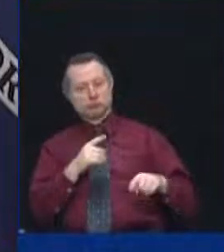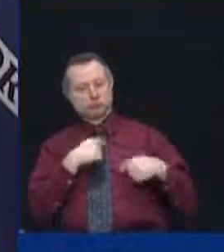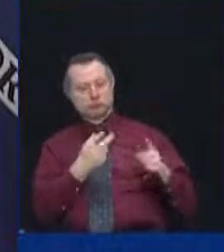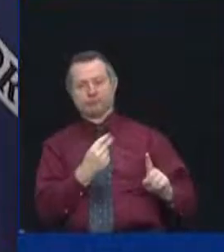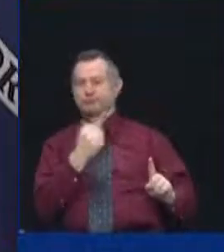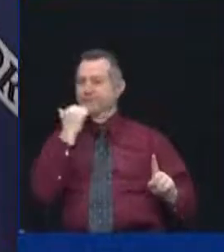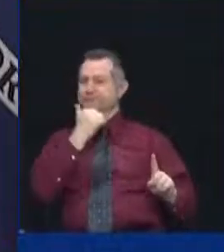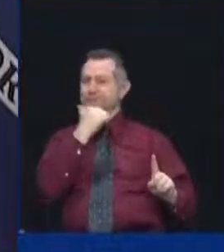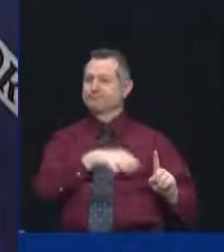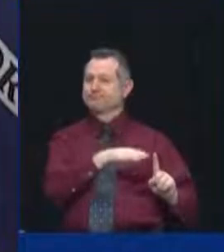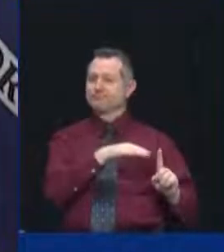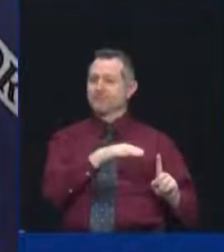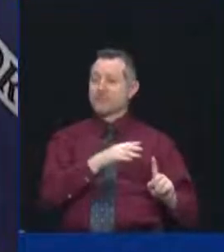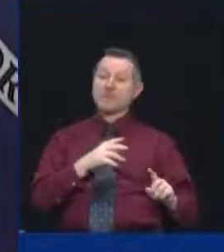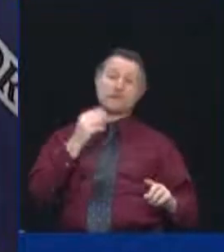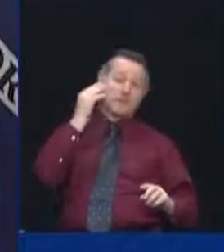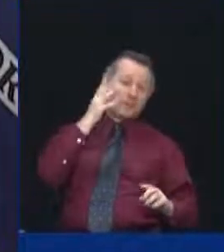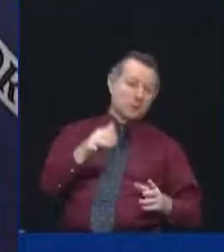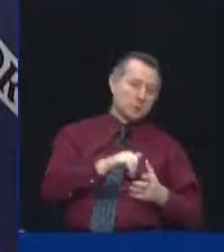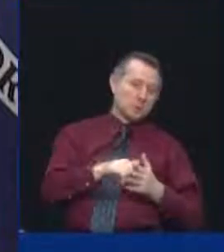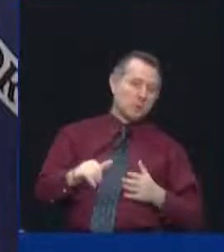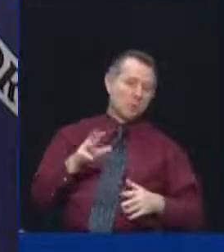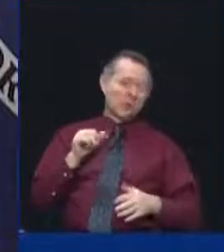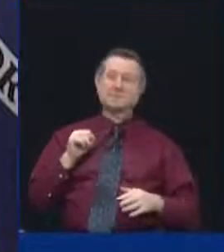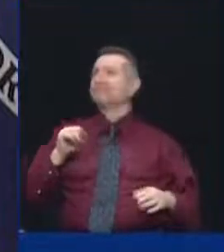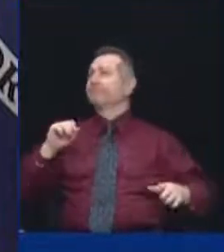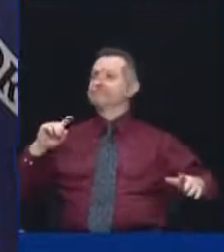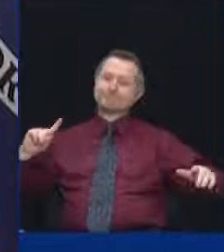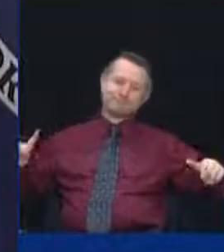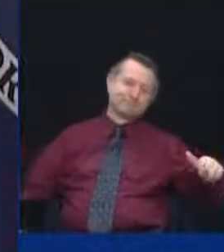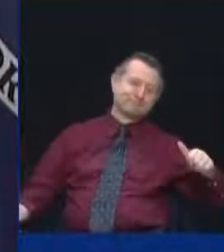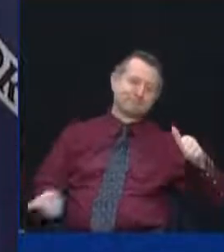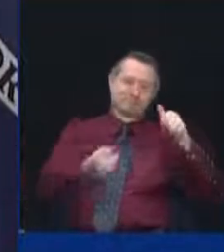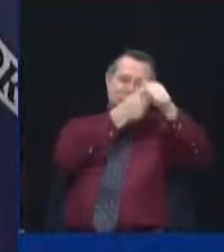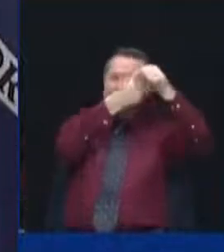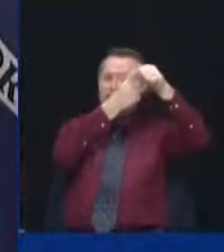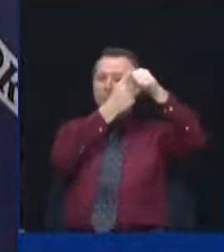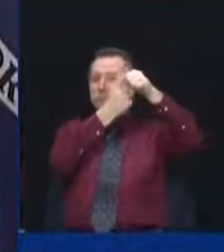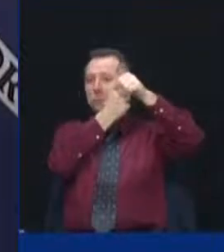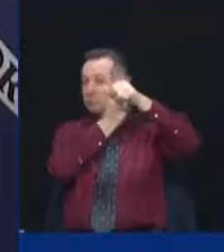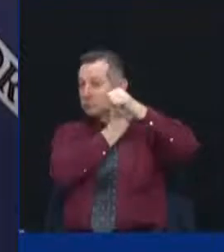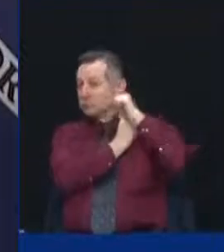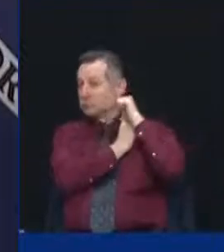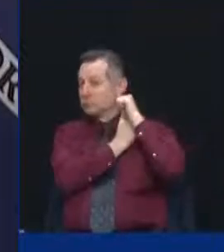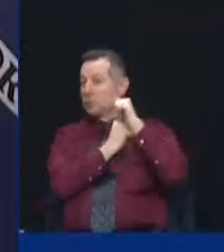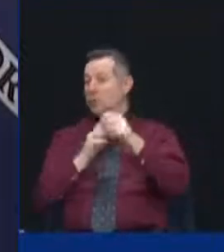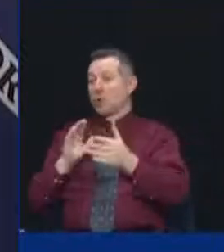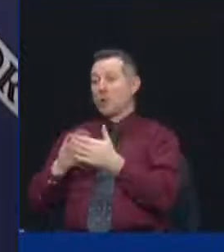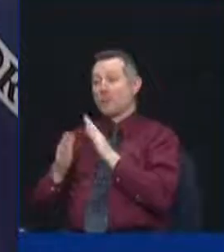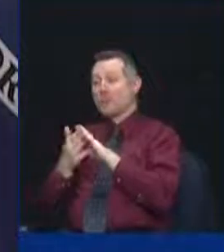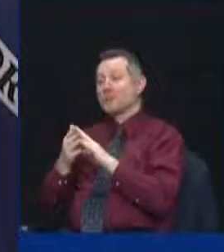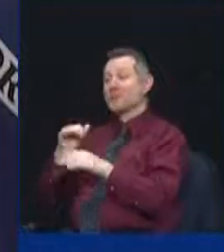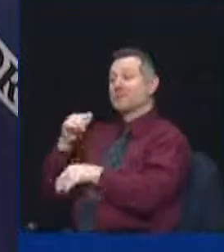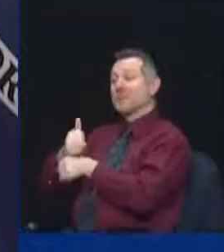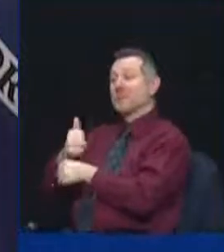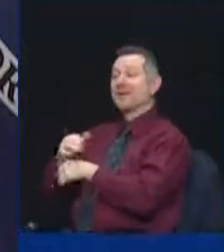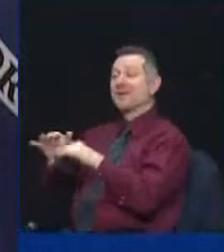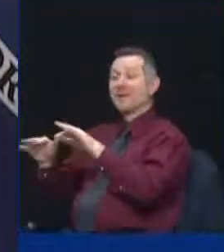were the first to do not only community-based, church-based, in public